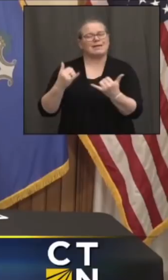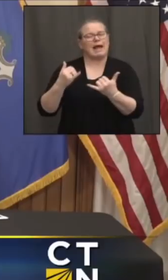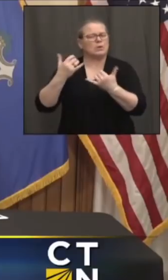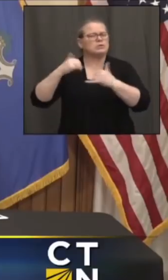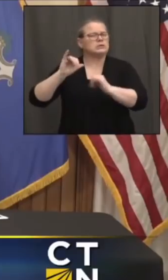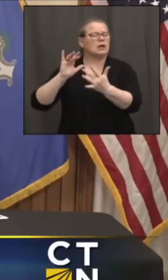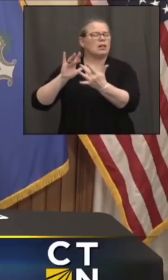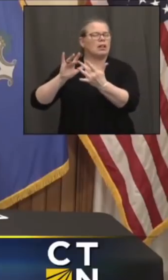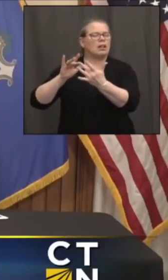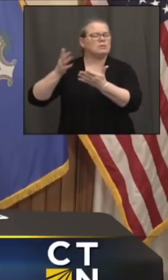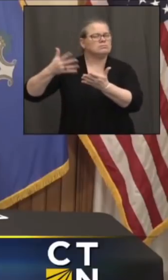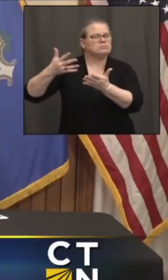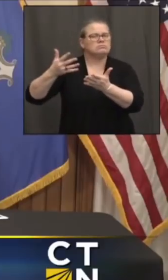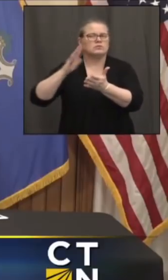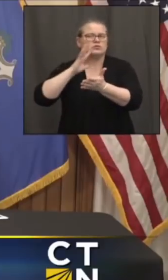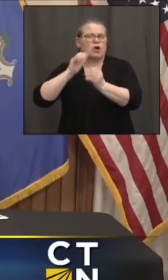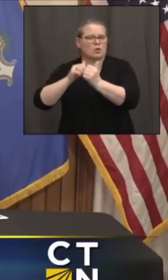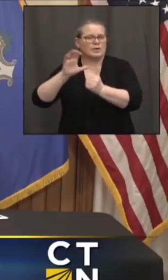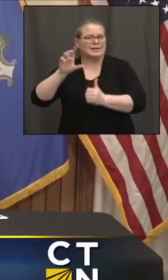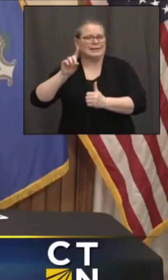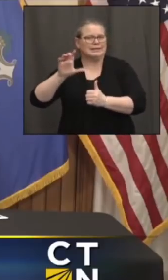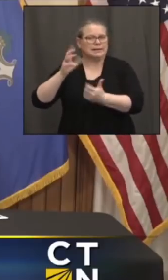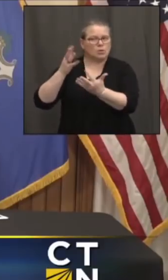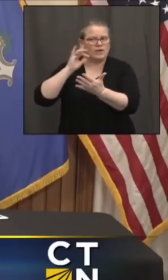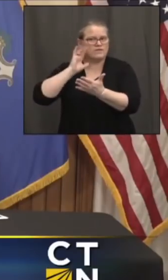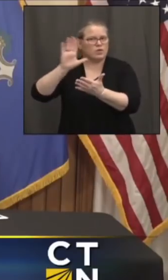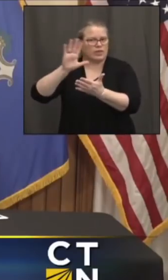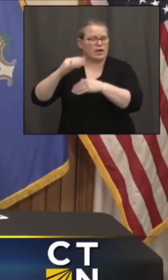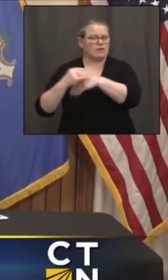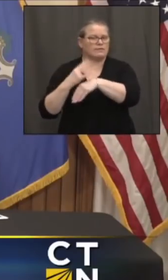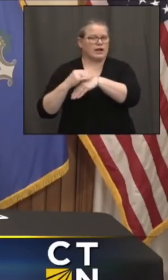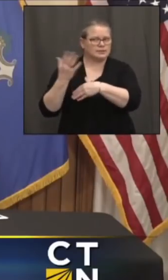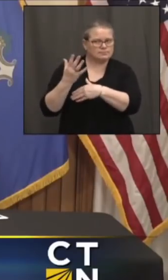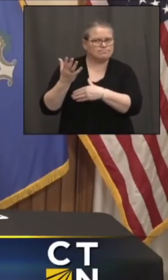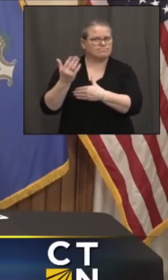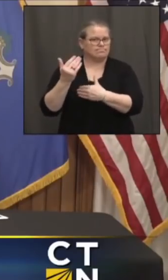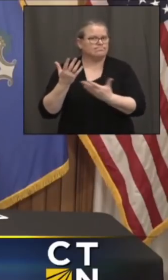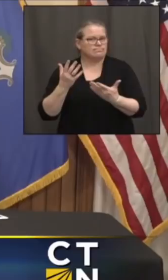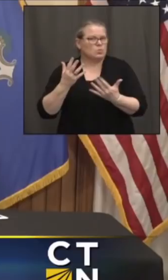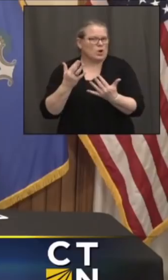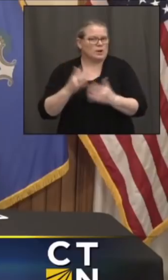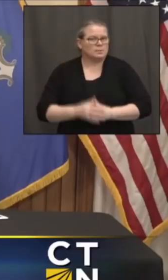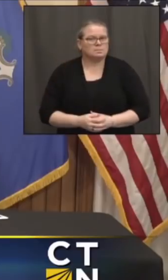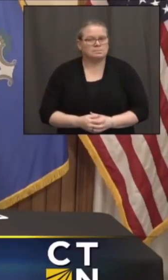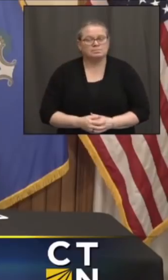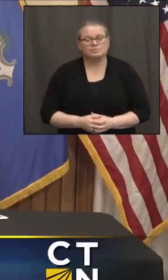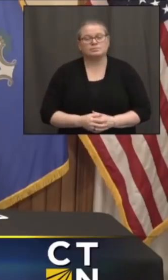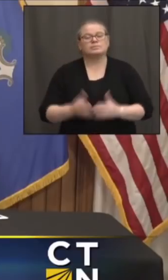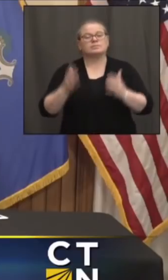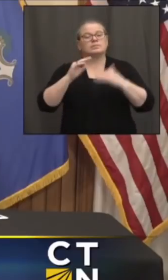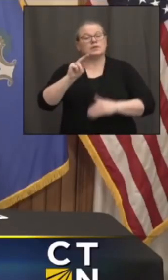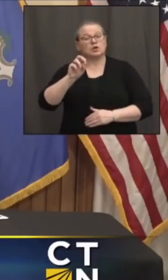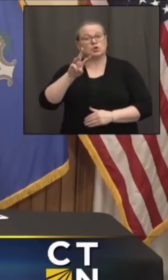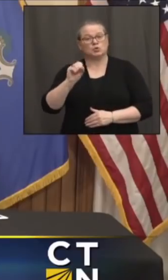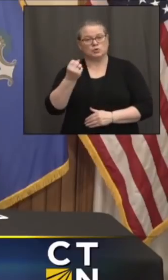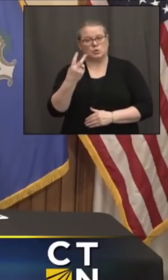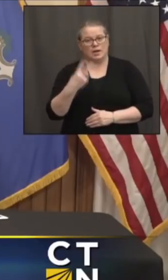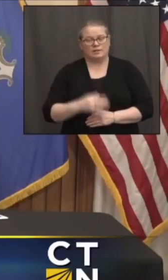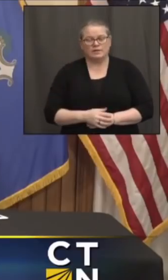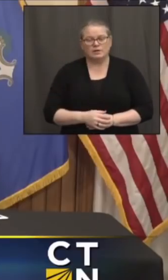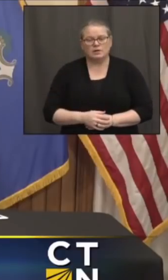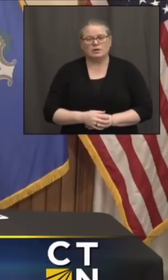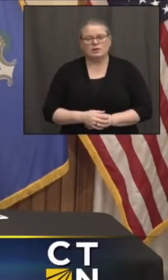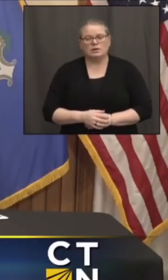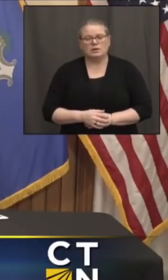News 12 Connecticut. Hi, everyone. Governor, do you have an update on the number of